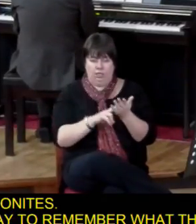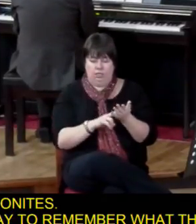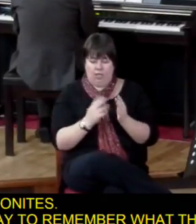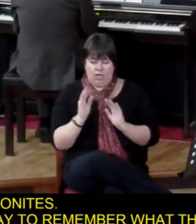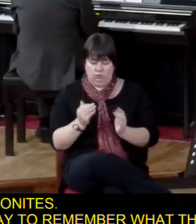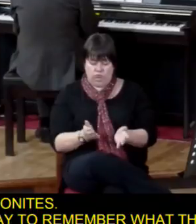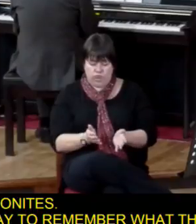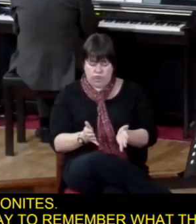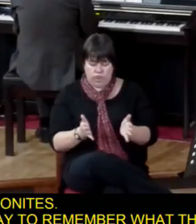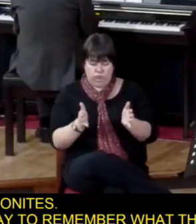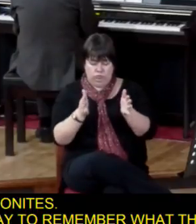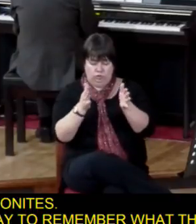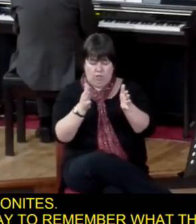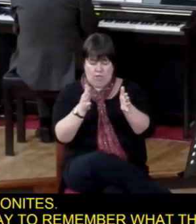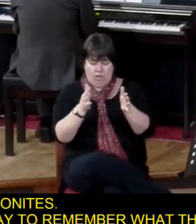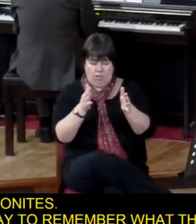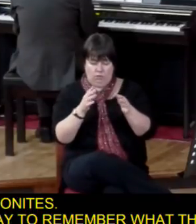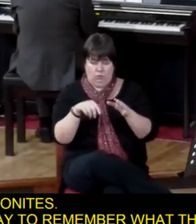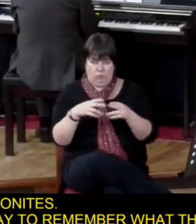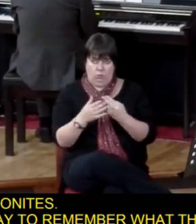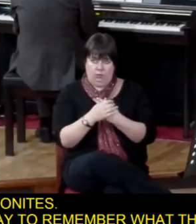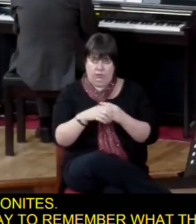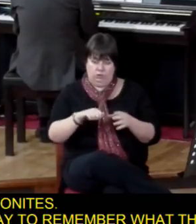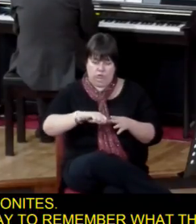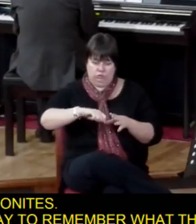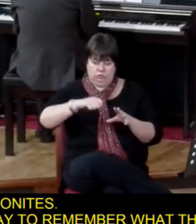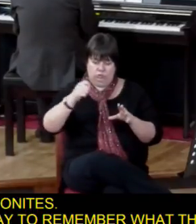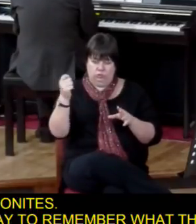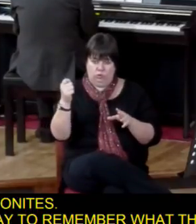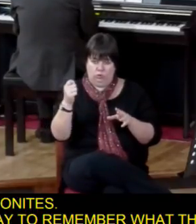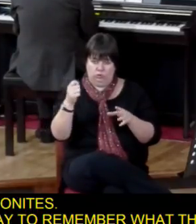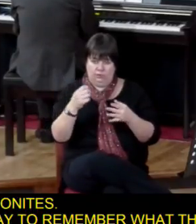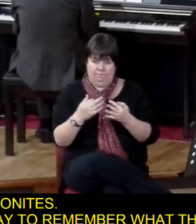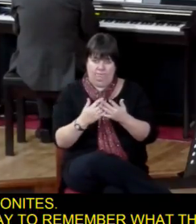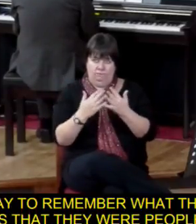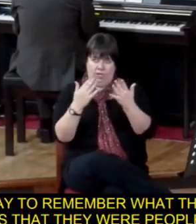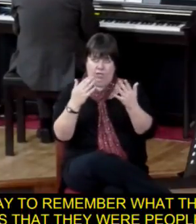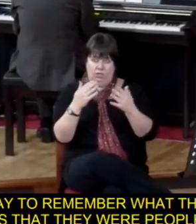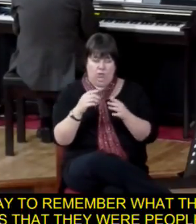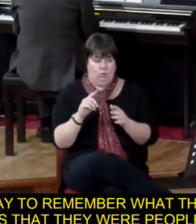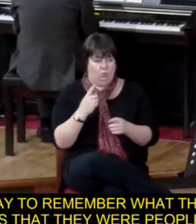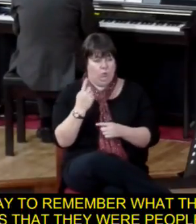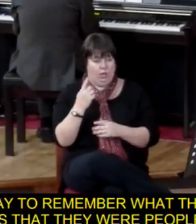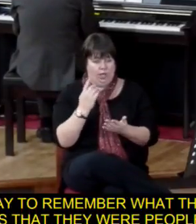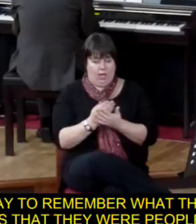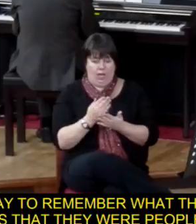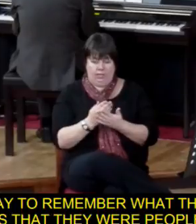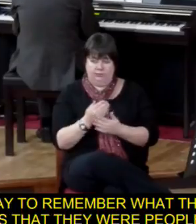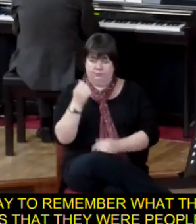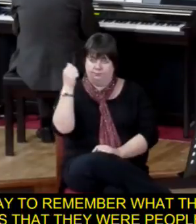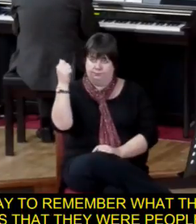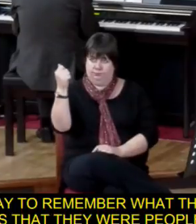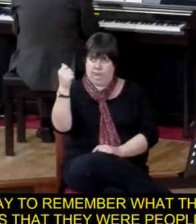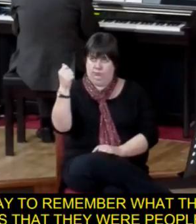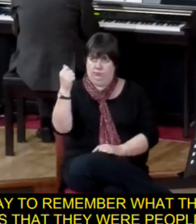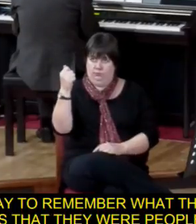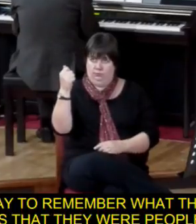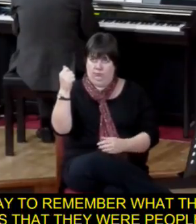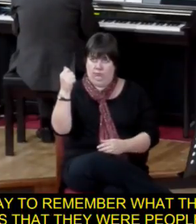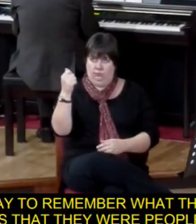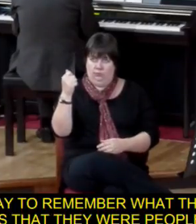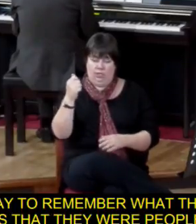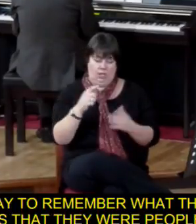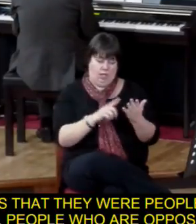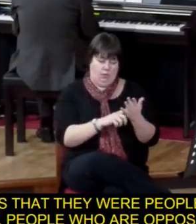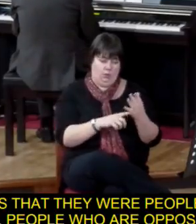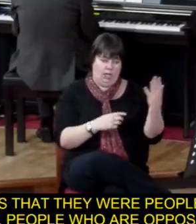jar with a torch and a trumpet. And in one hand, they held the jar with the torch, and in the